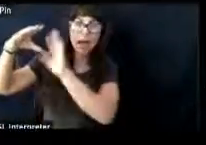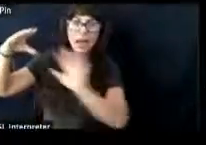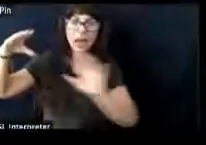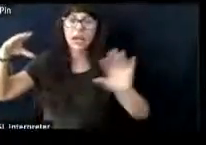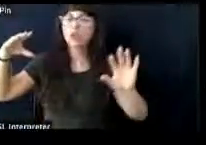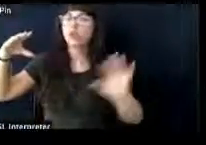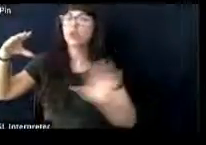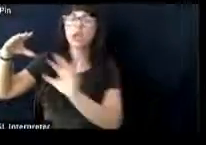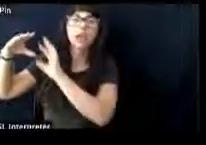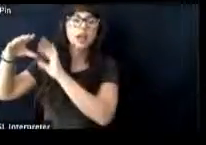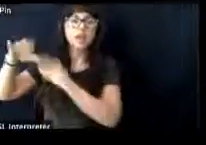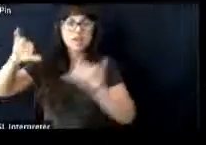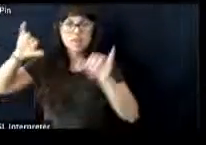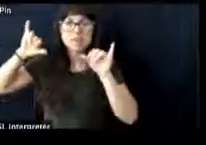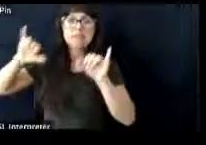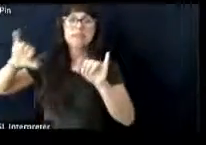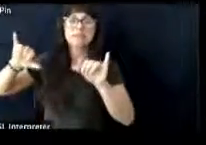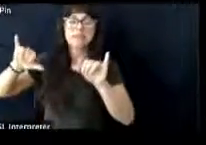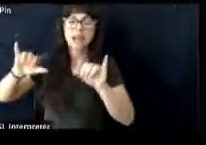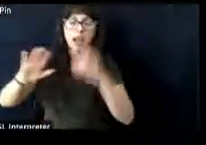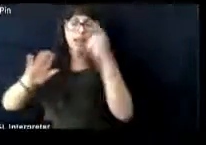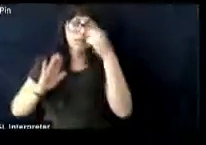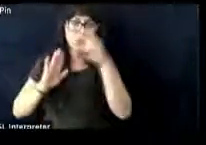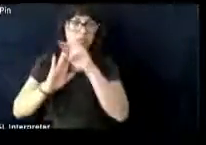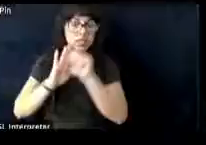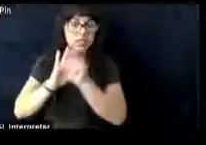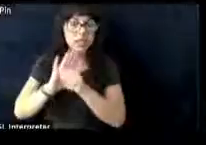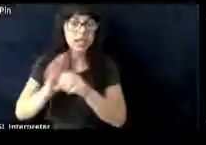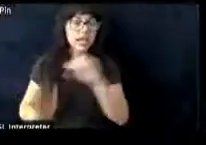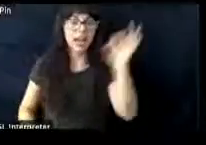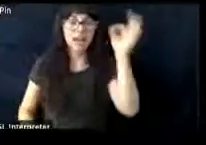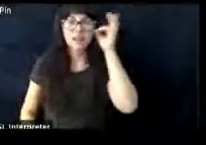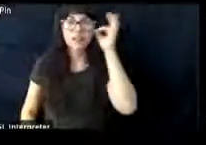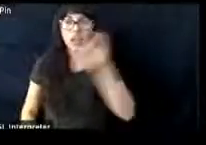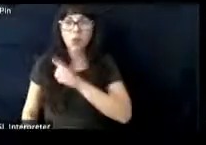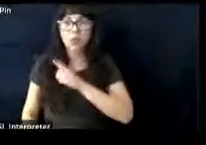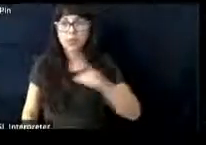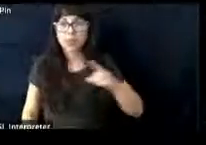the state and the federal legislation.